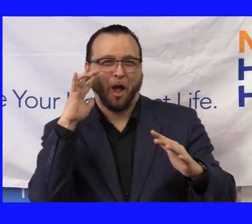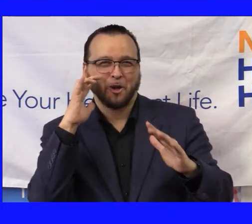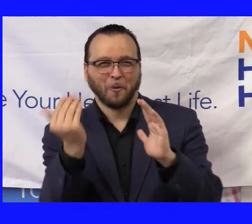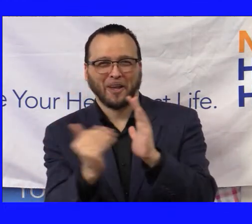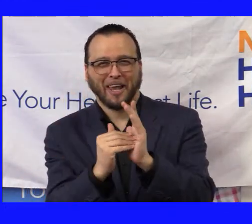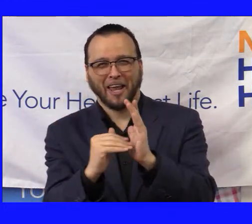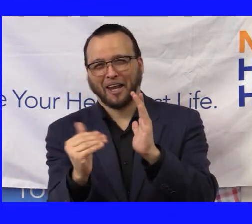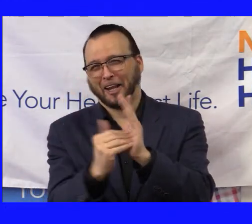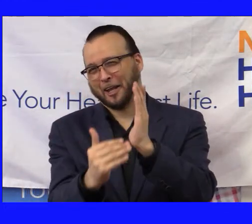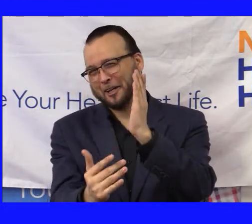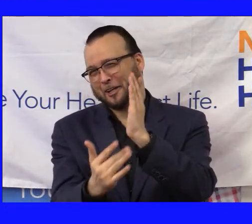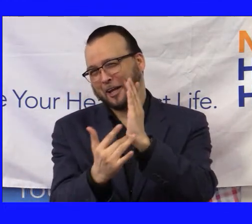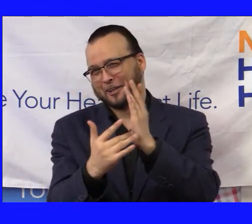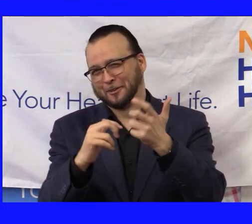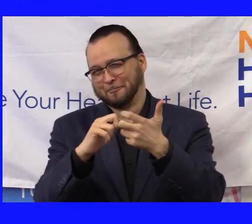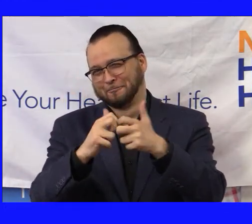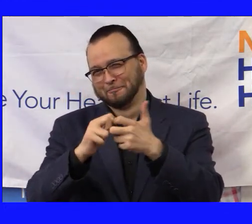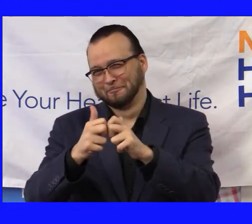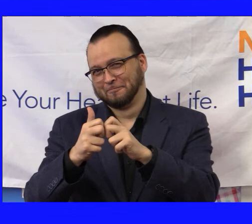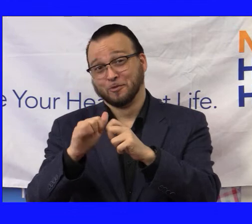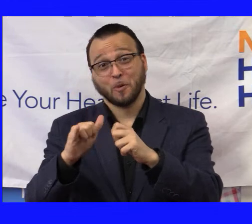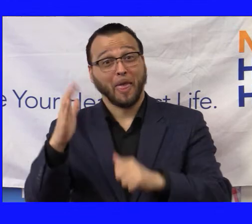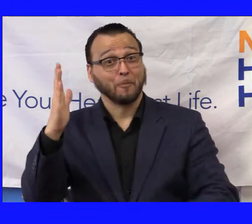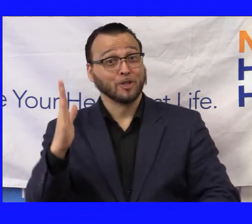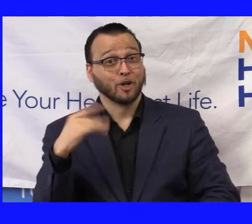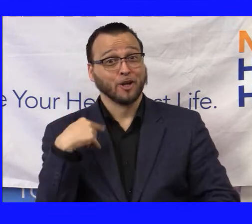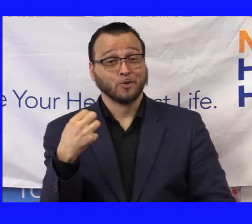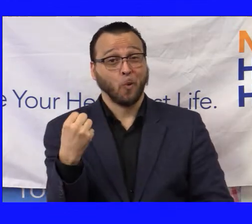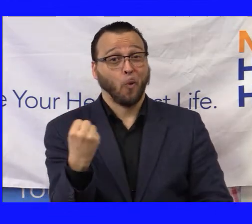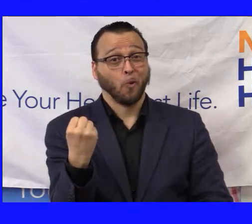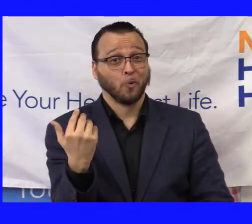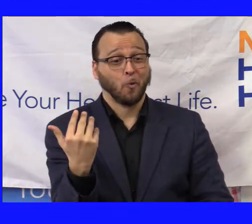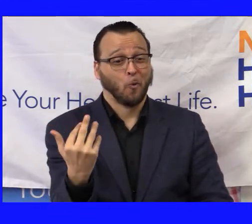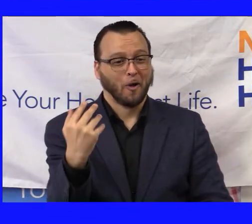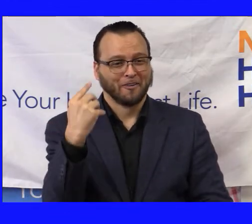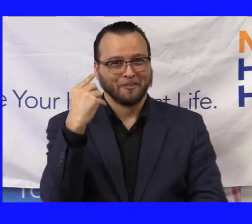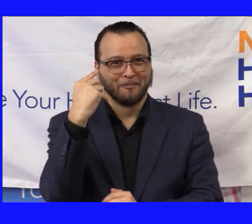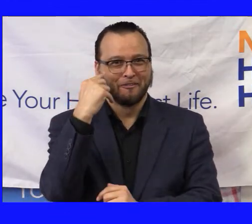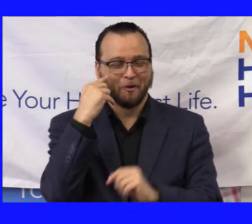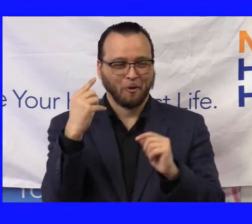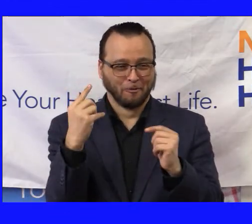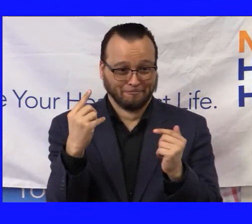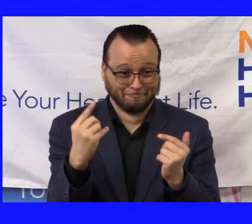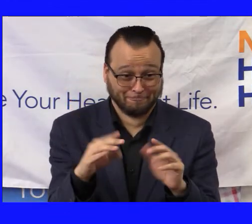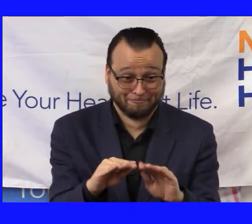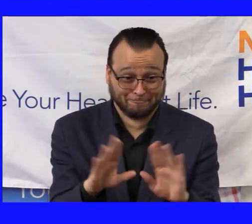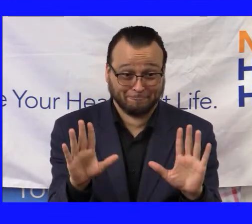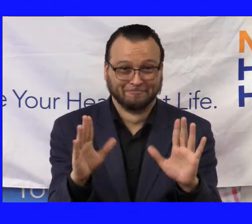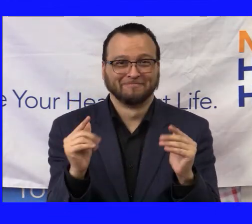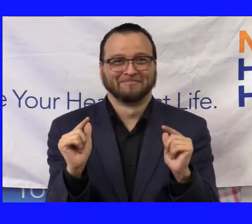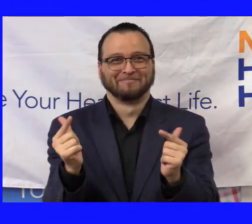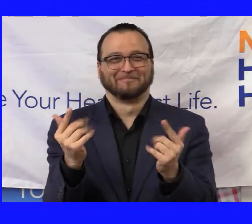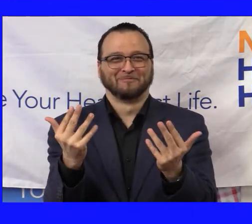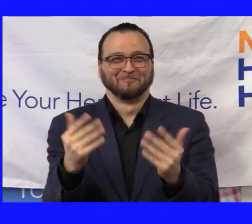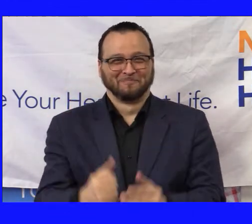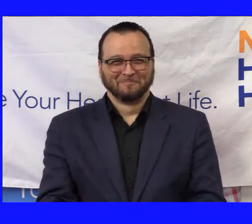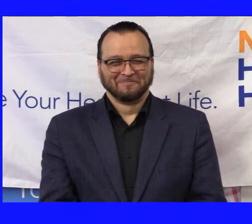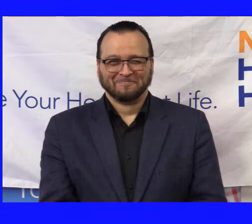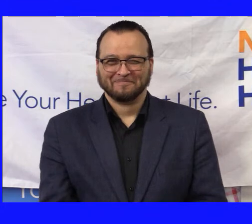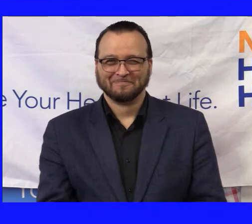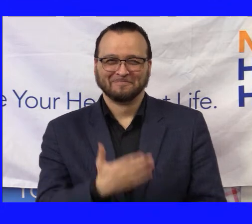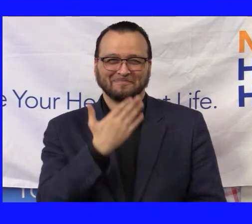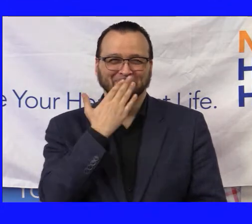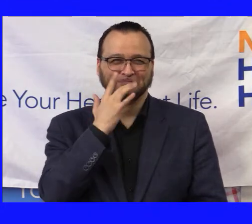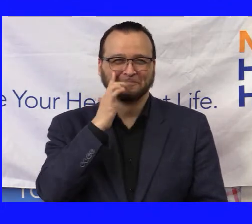information. And lastly, I know that in your analysis of Georgia, you present that the only underrepresentation is